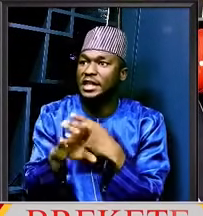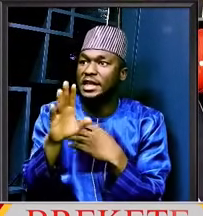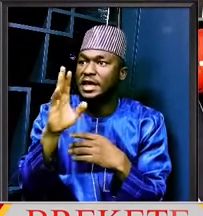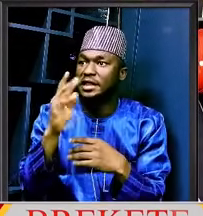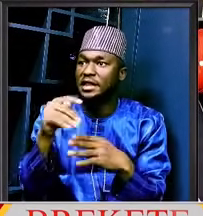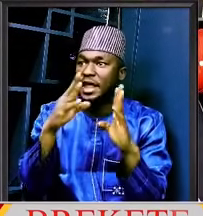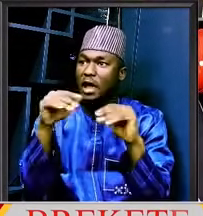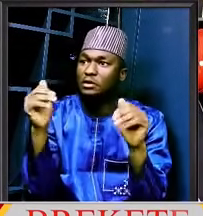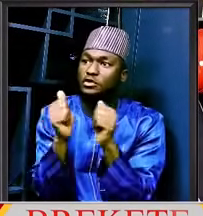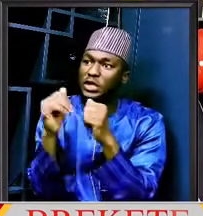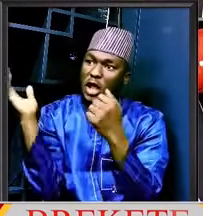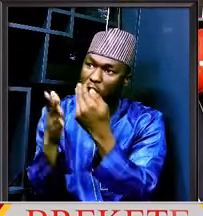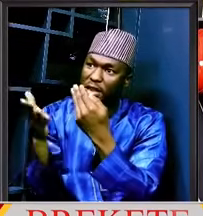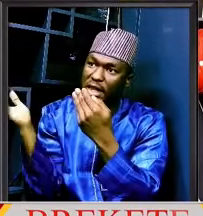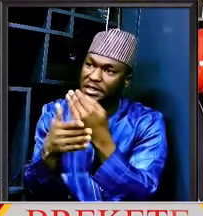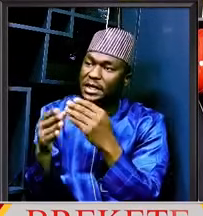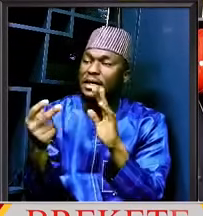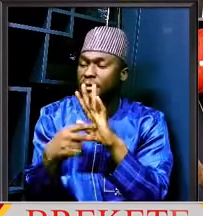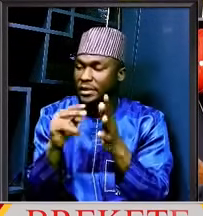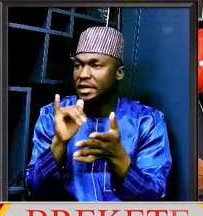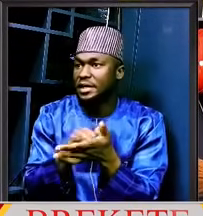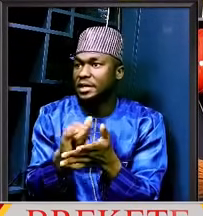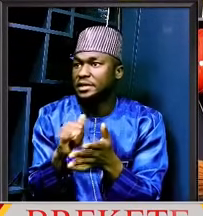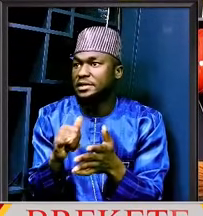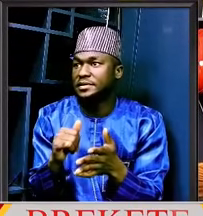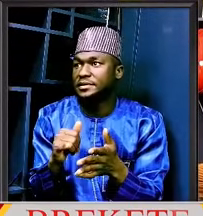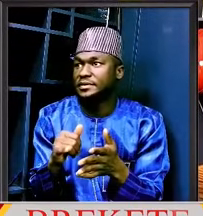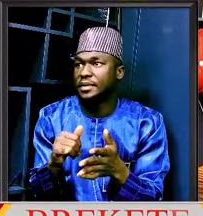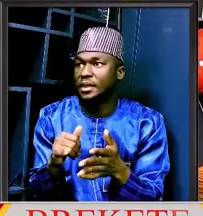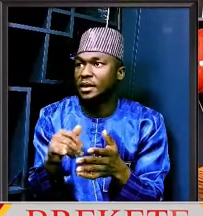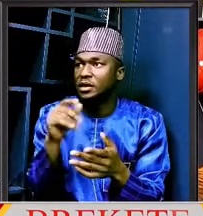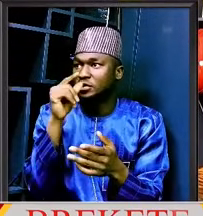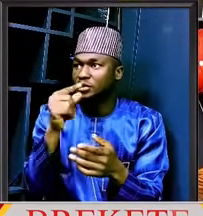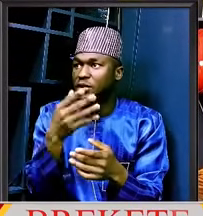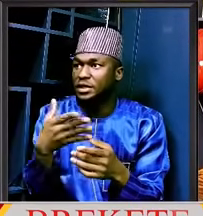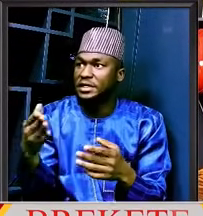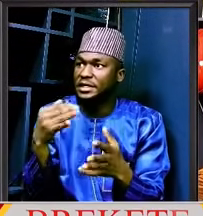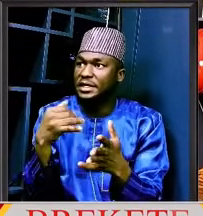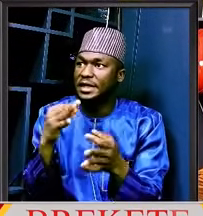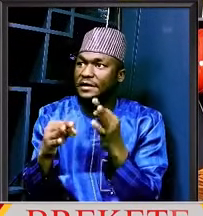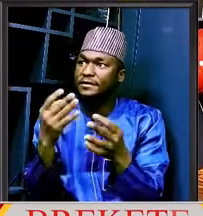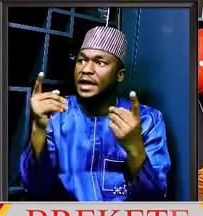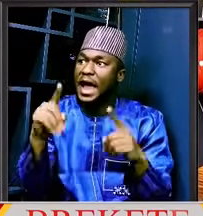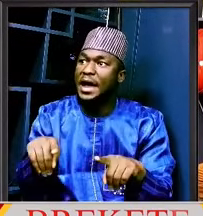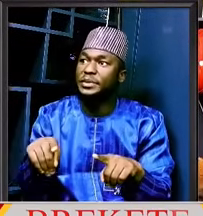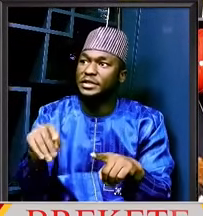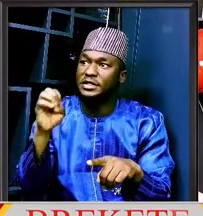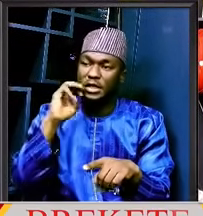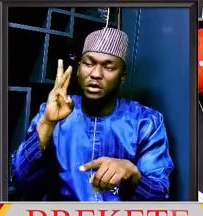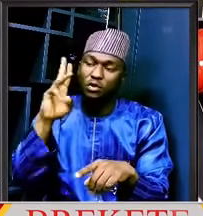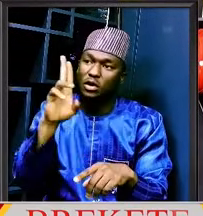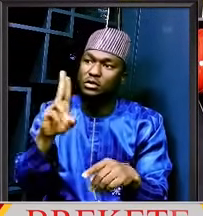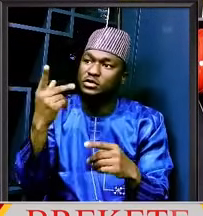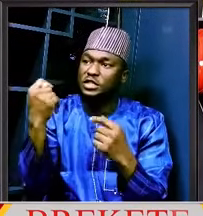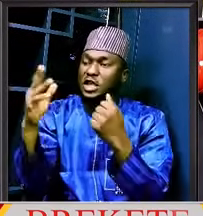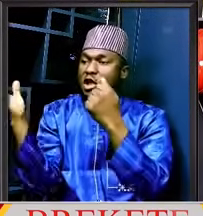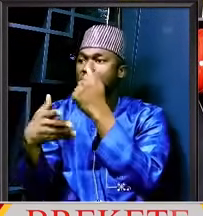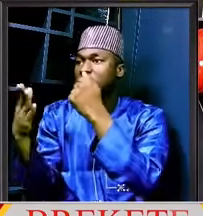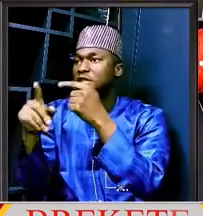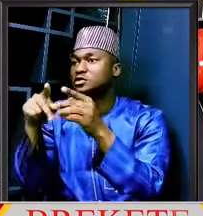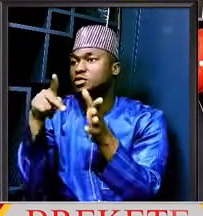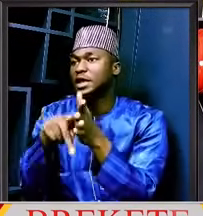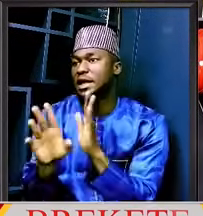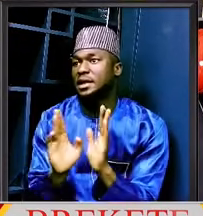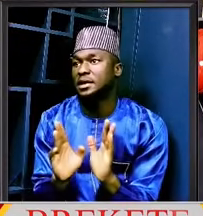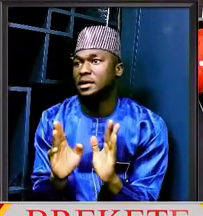with a cutlass, it means it will say small resistance day. If I use the cutlass, yes. Talk more of